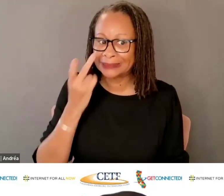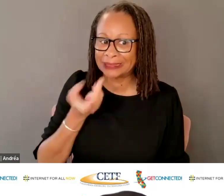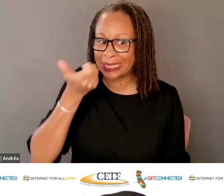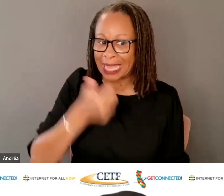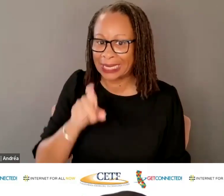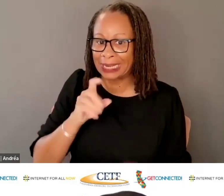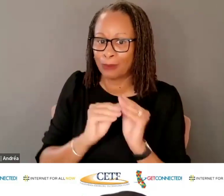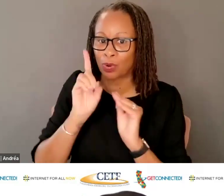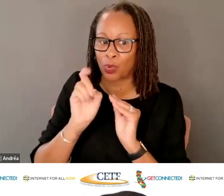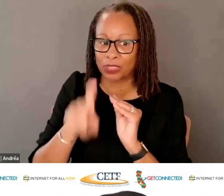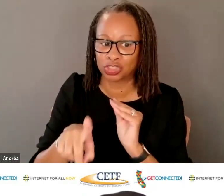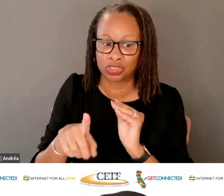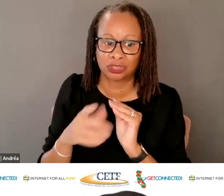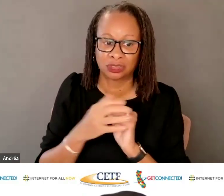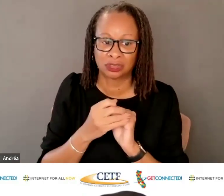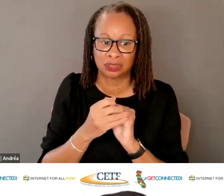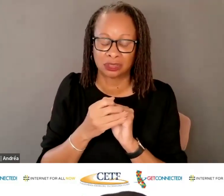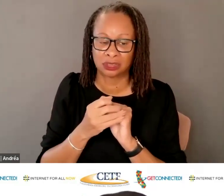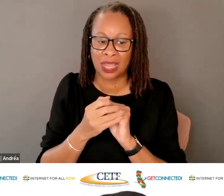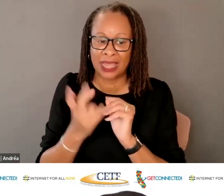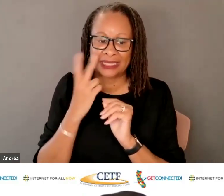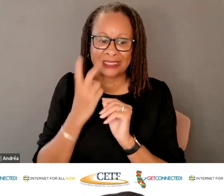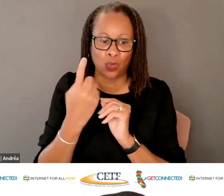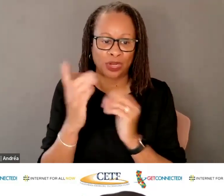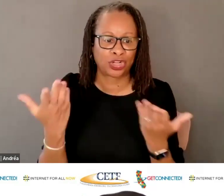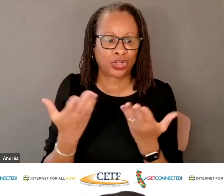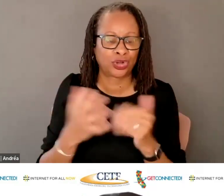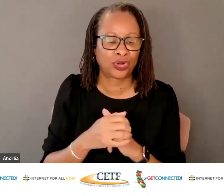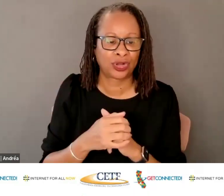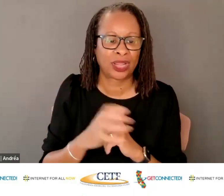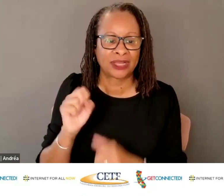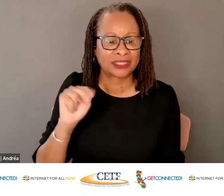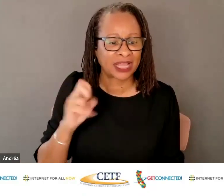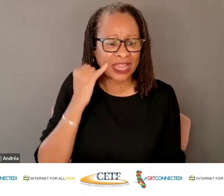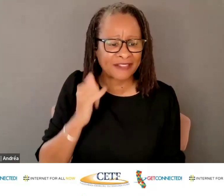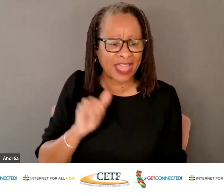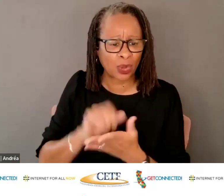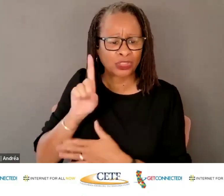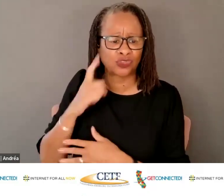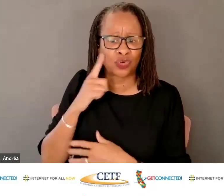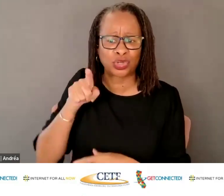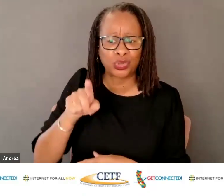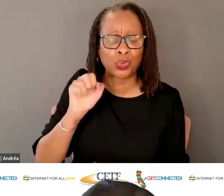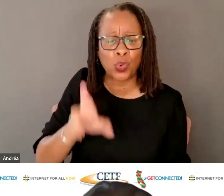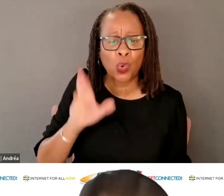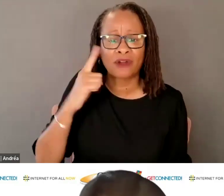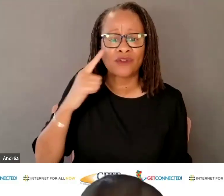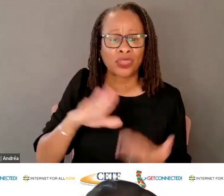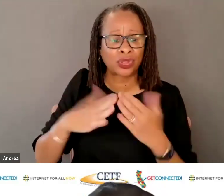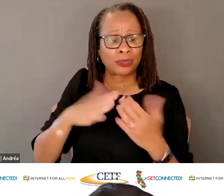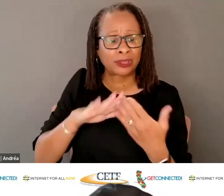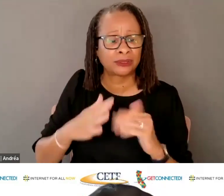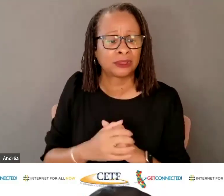more questions. I do see one here, and I'm not sure, Sunny, if it's directed towards you or to the community, but